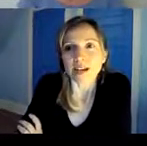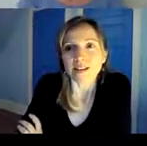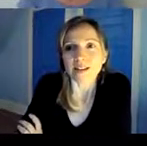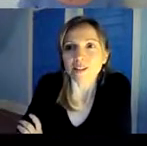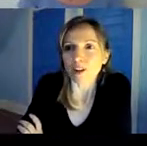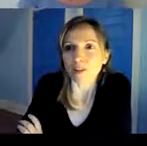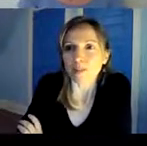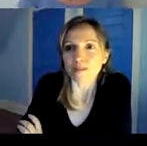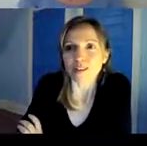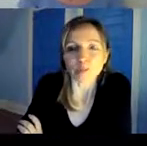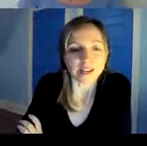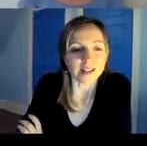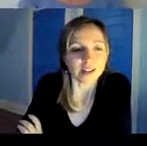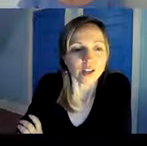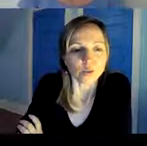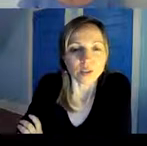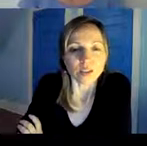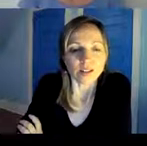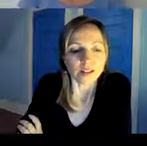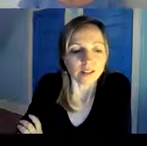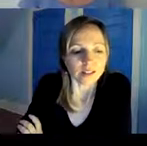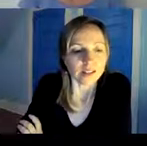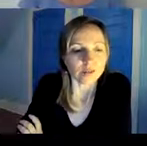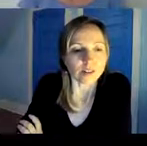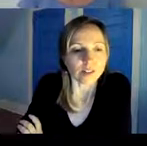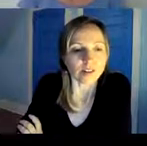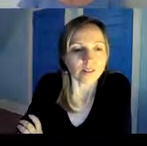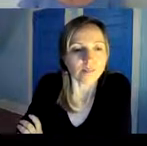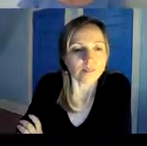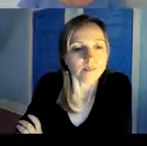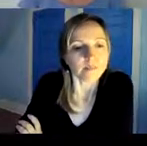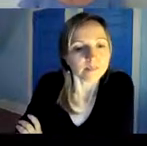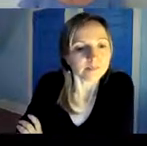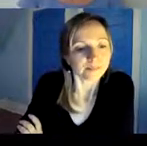of when things are happening for this plant through the year here in Southern Ontario.